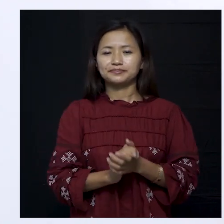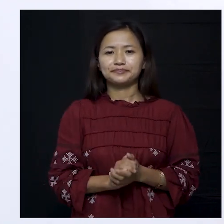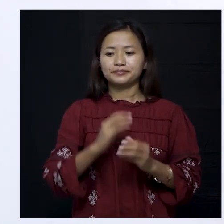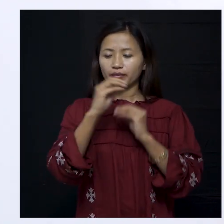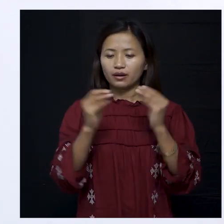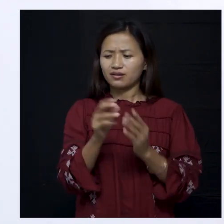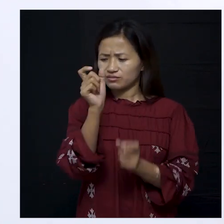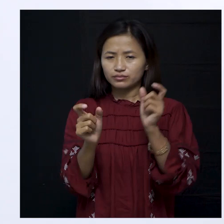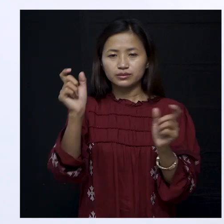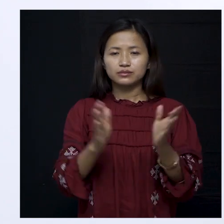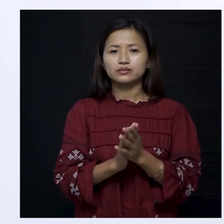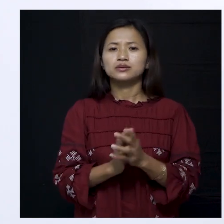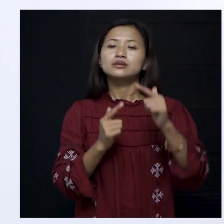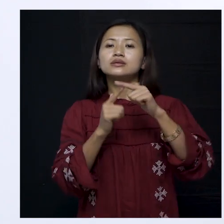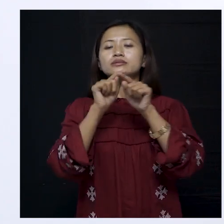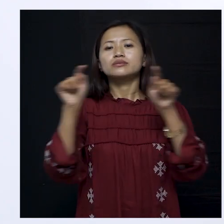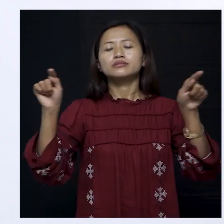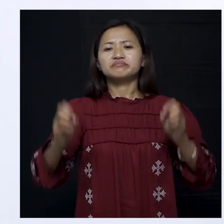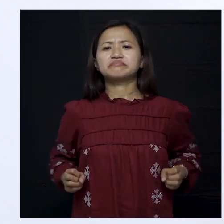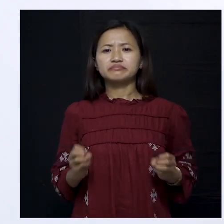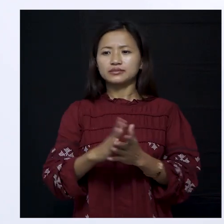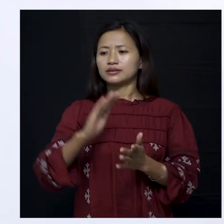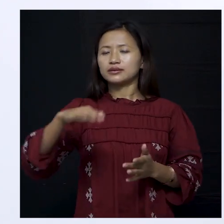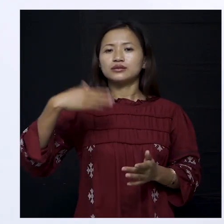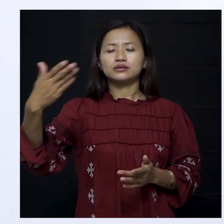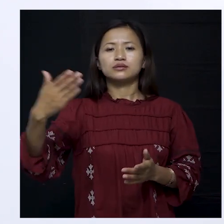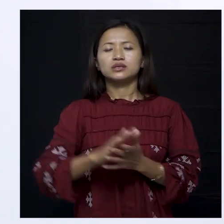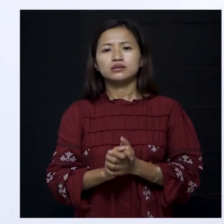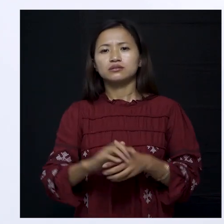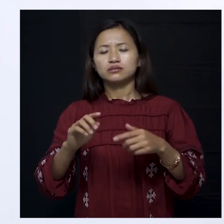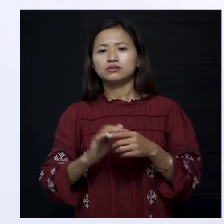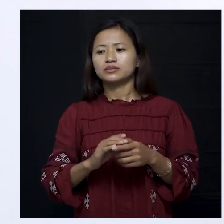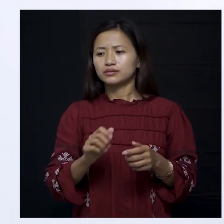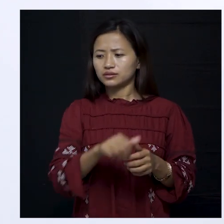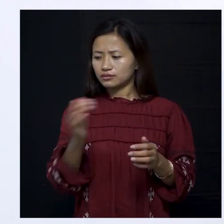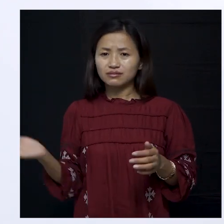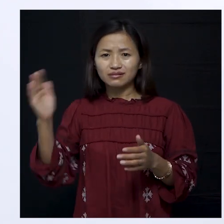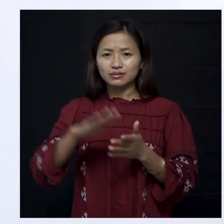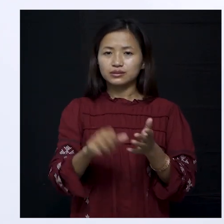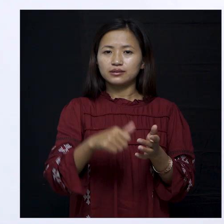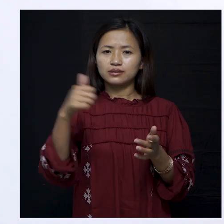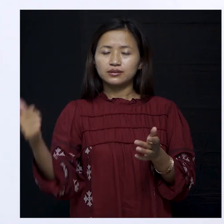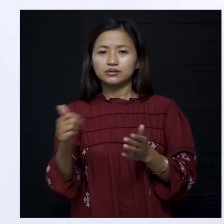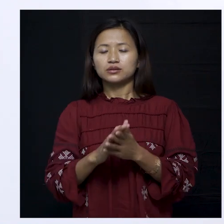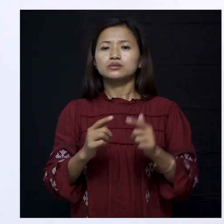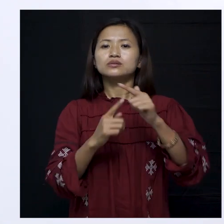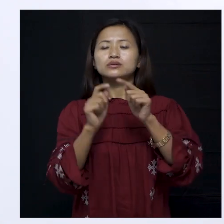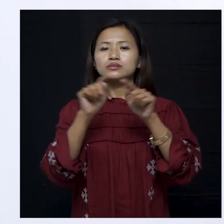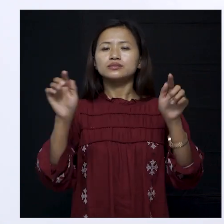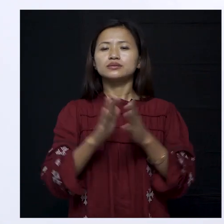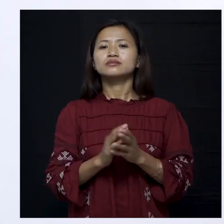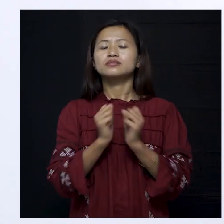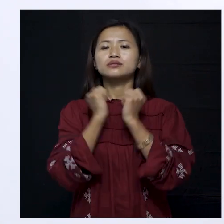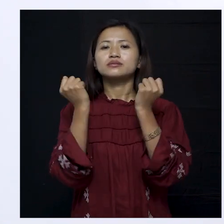that they start a speech with a topic and then later on they come back to another topic. Like I said, they start with social media